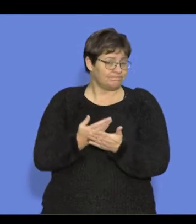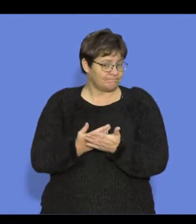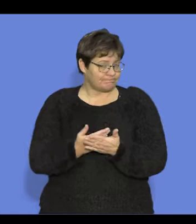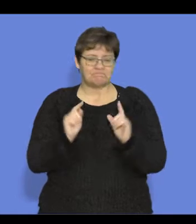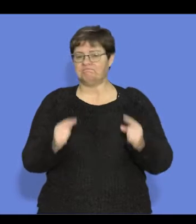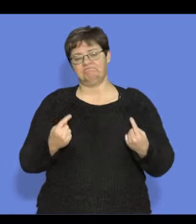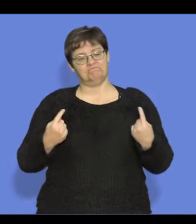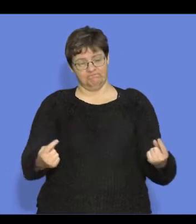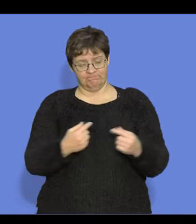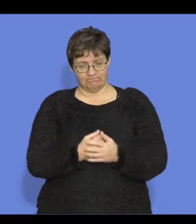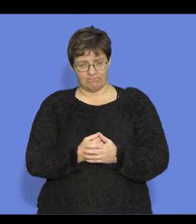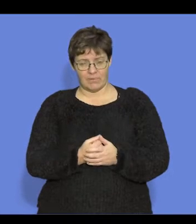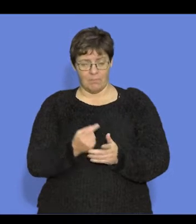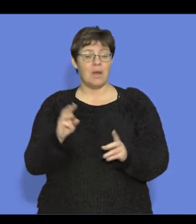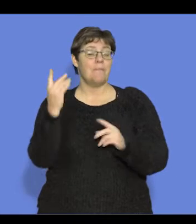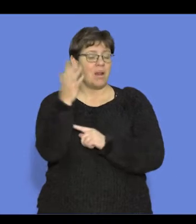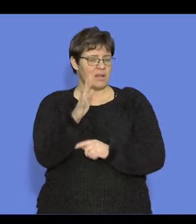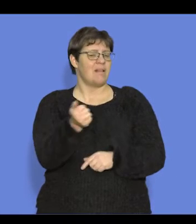another method.